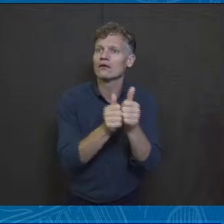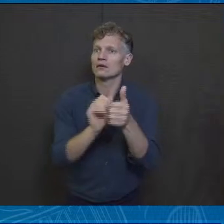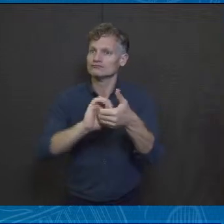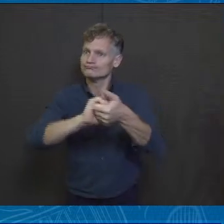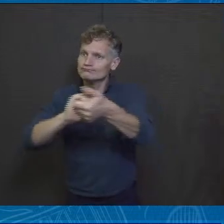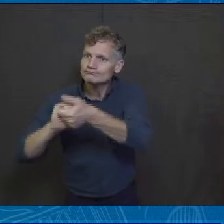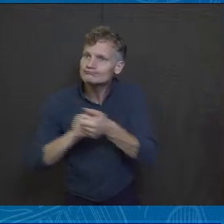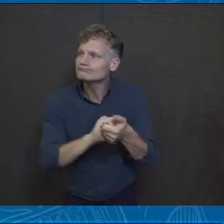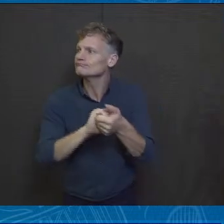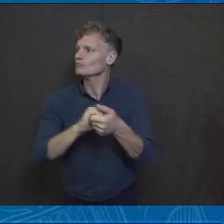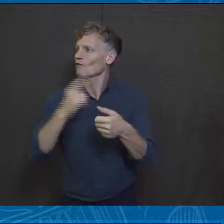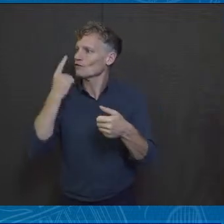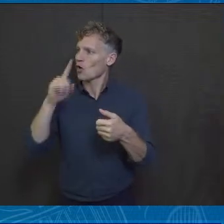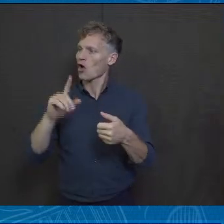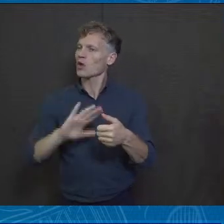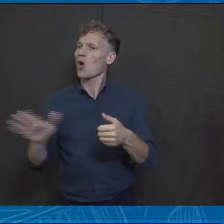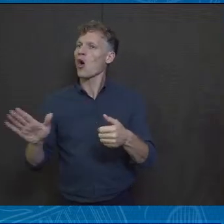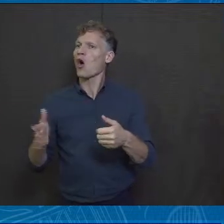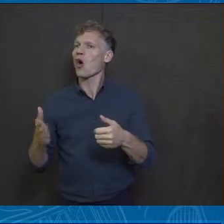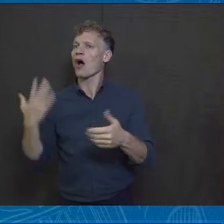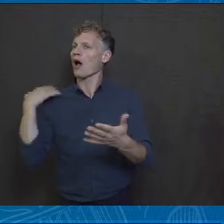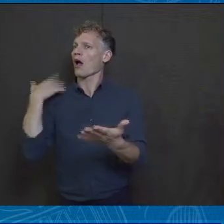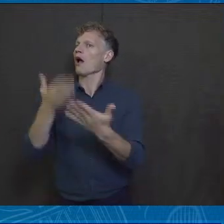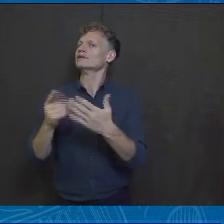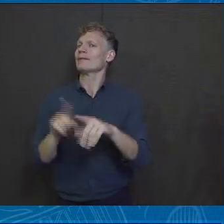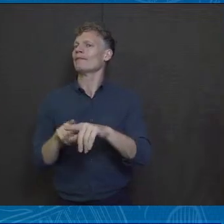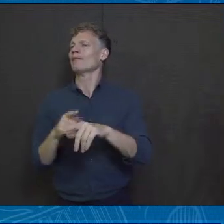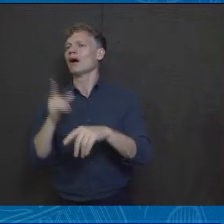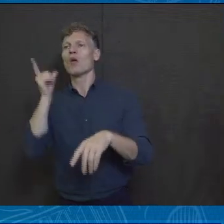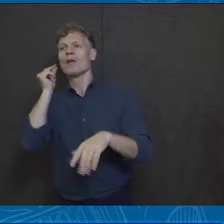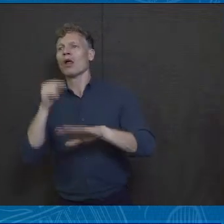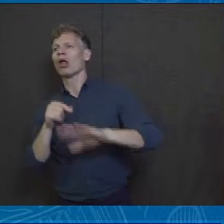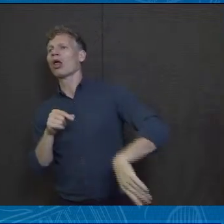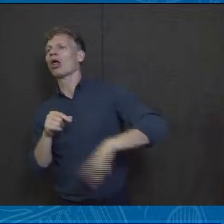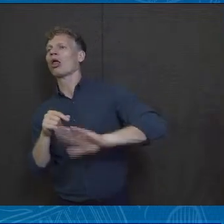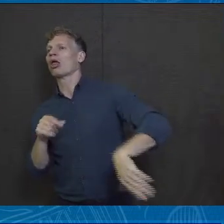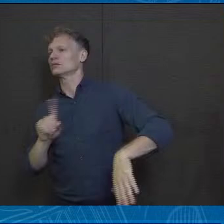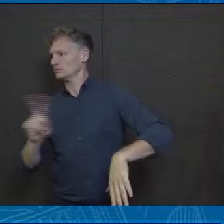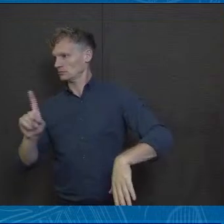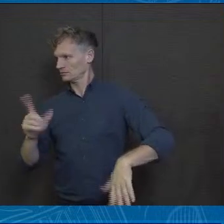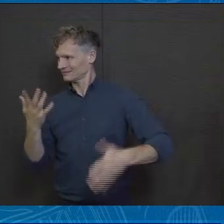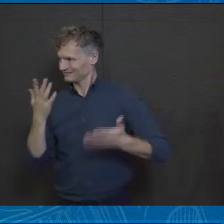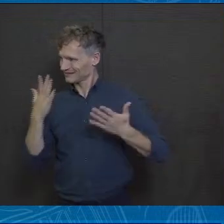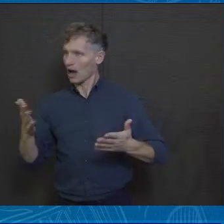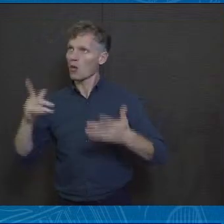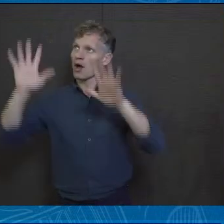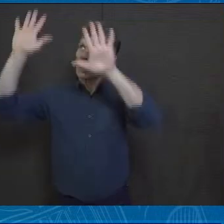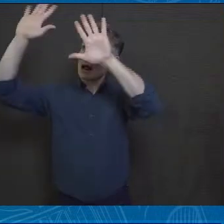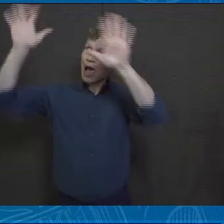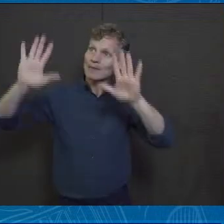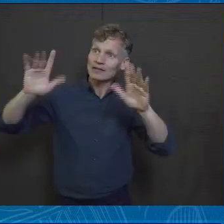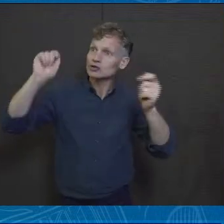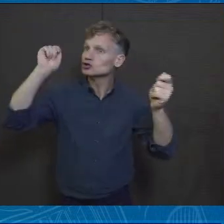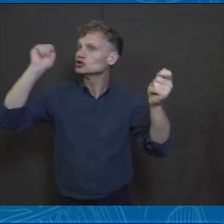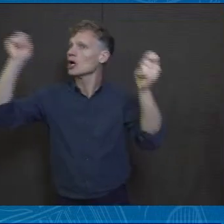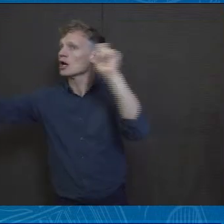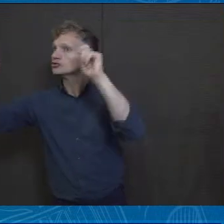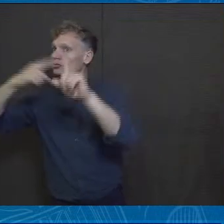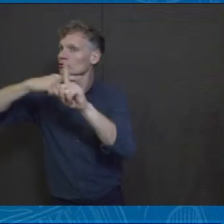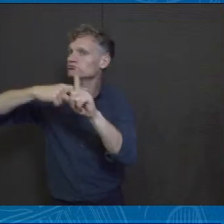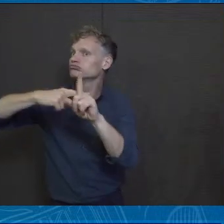and where climate change impact had been discussed so that the women can talk about the risk in their own